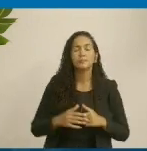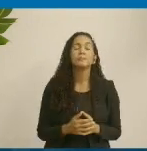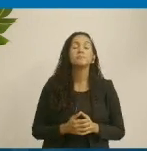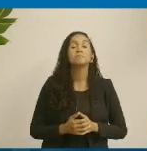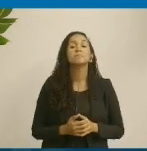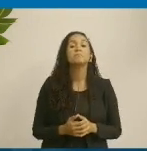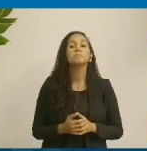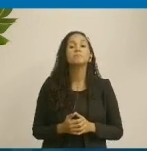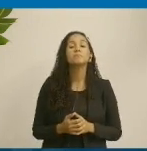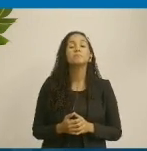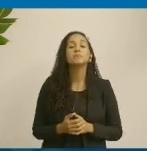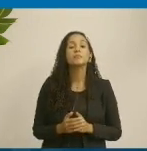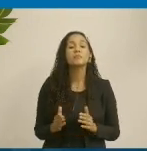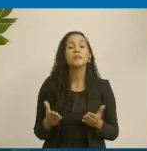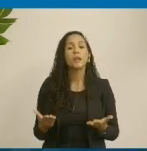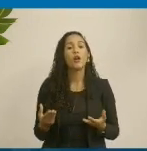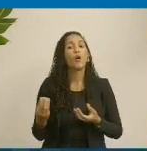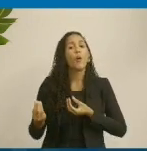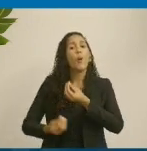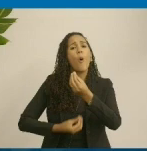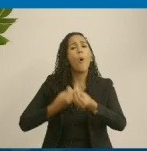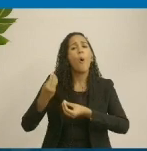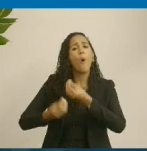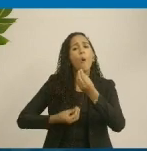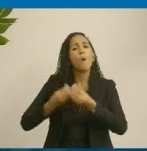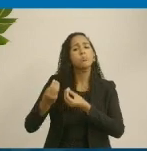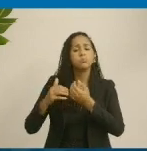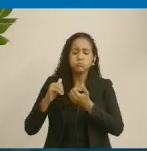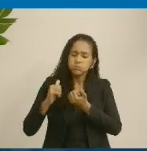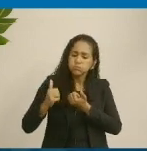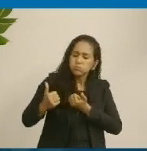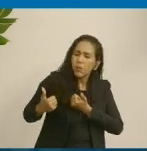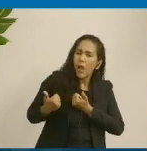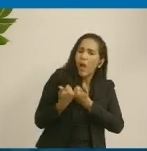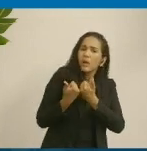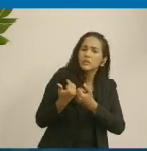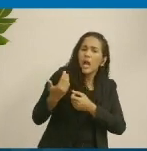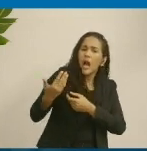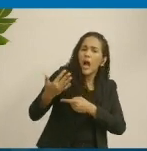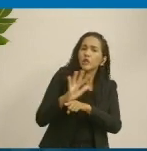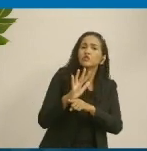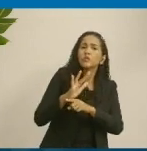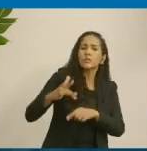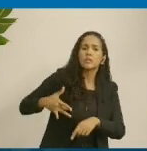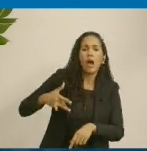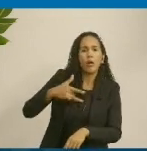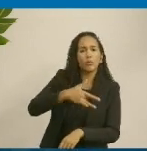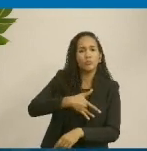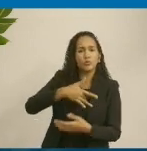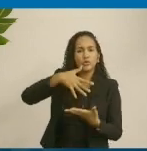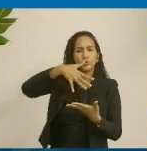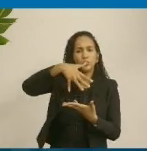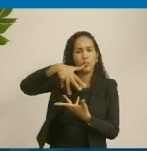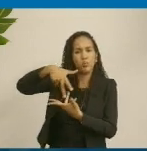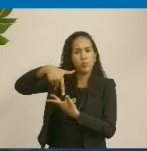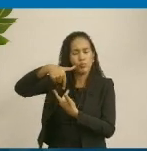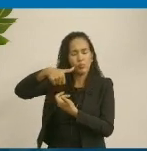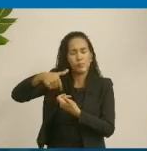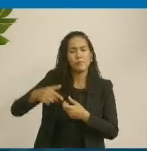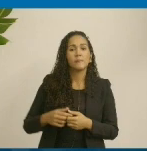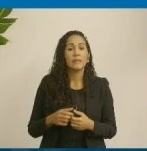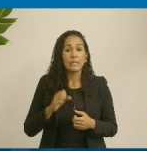how this contributes actually to planetary health. And if this is being taught to the next generation, this has even a greater